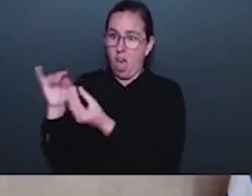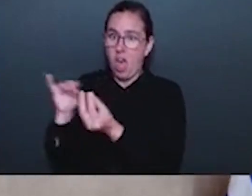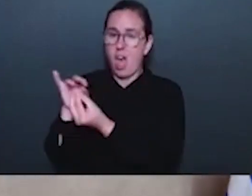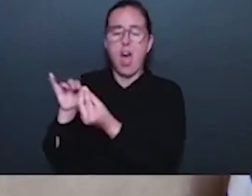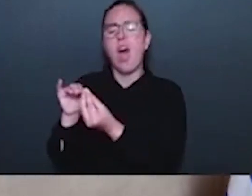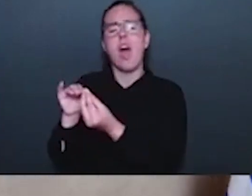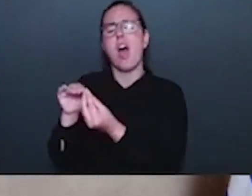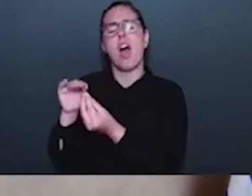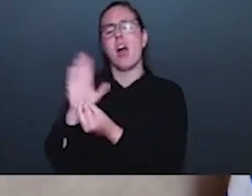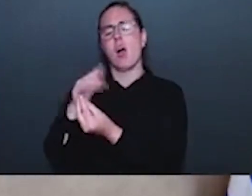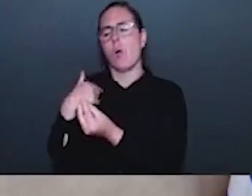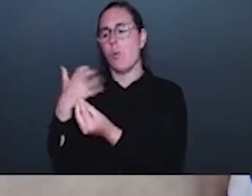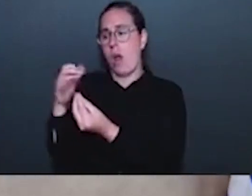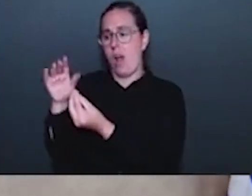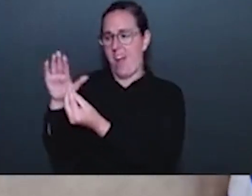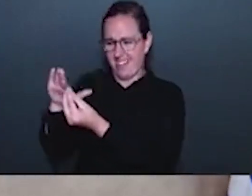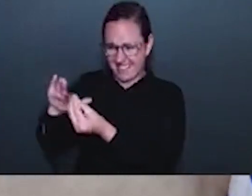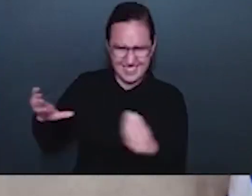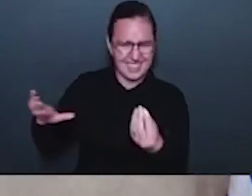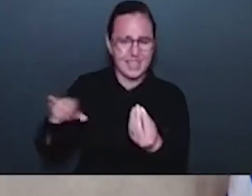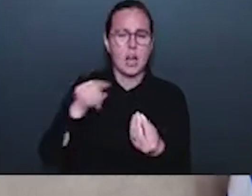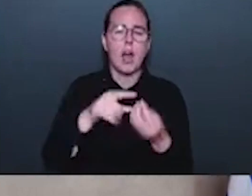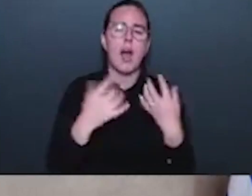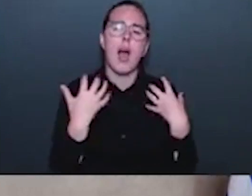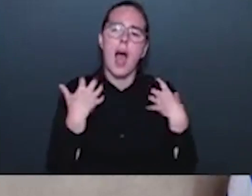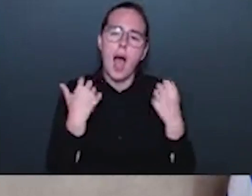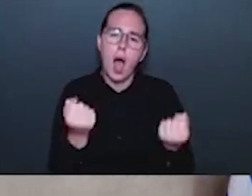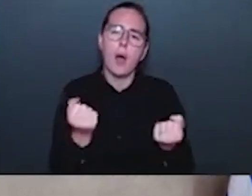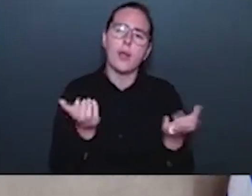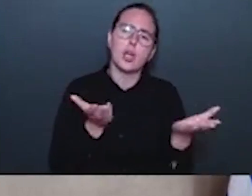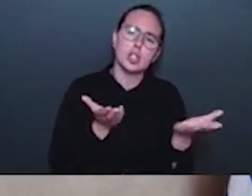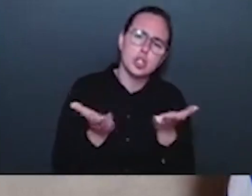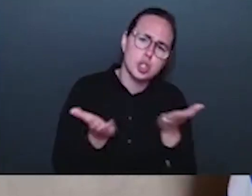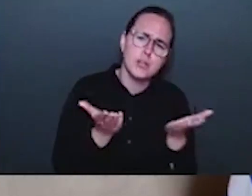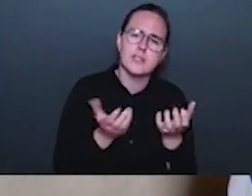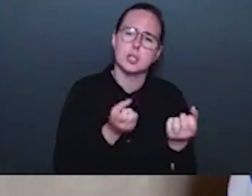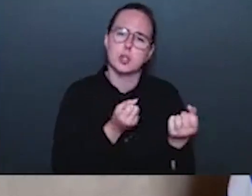to help people, to humanize and support people who use